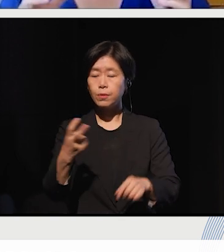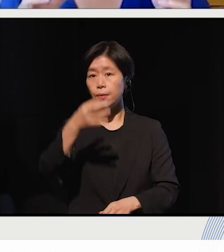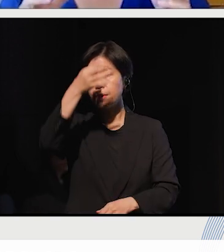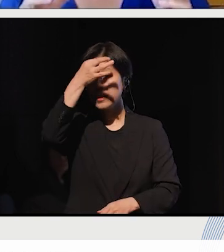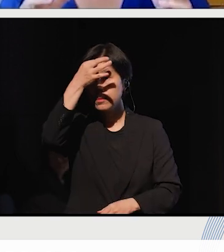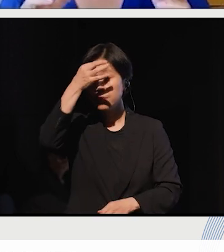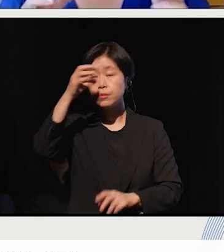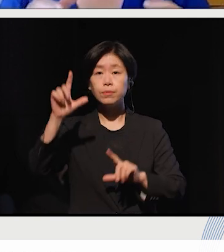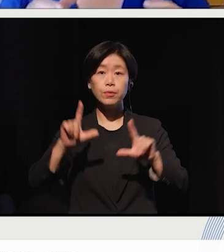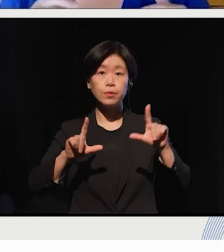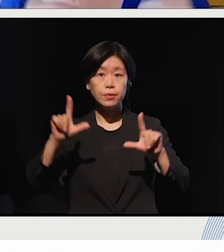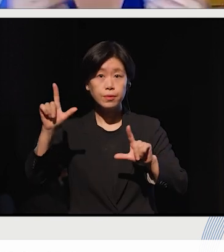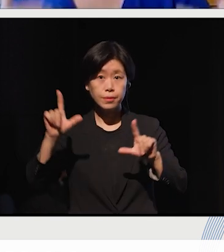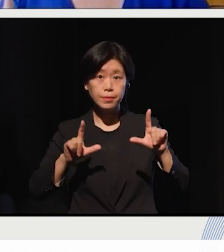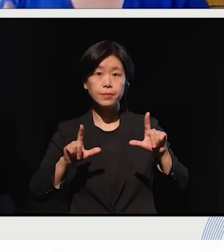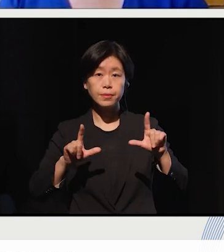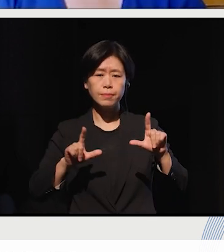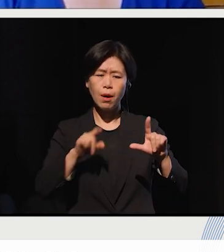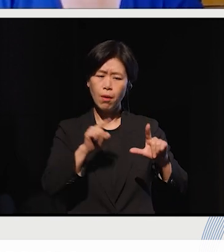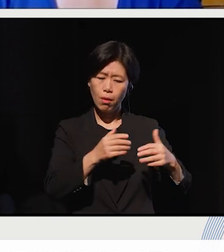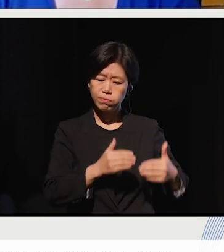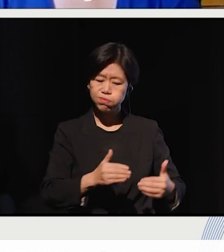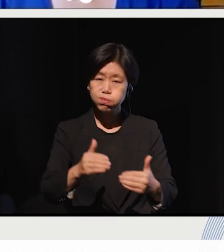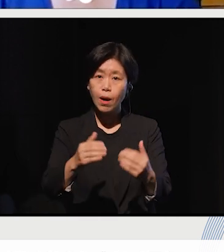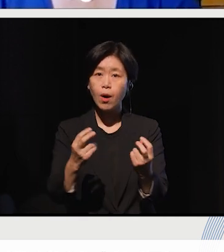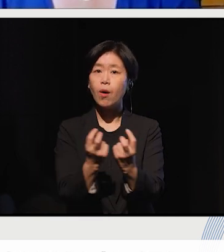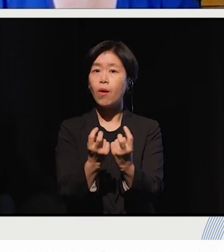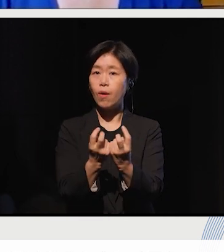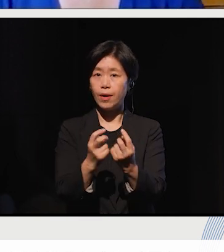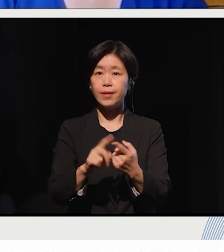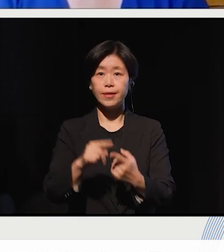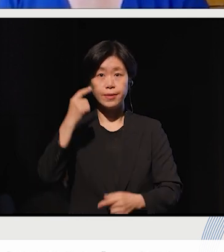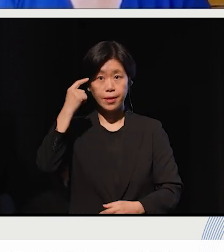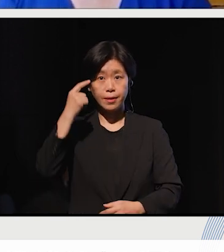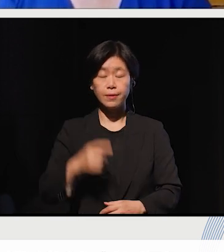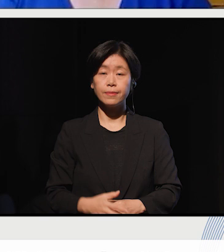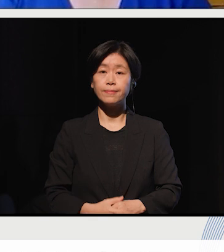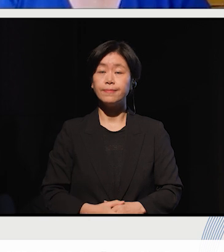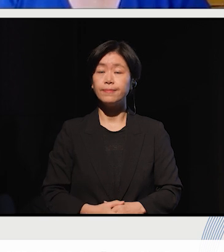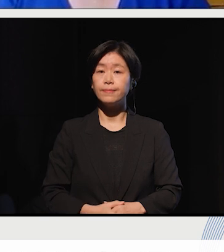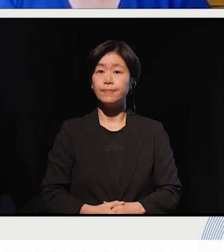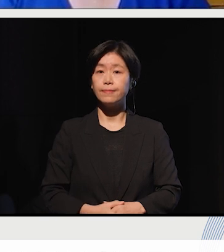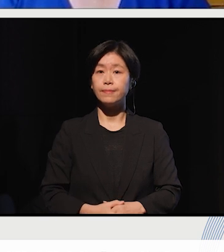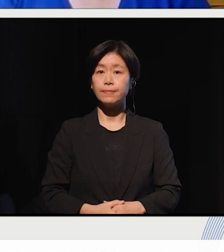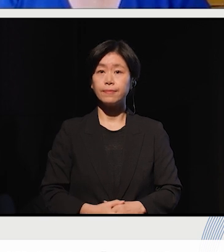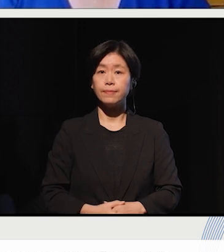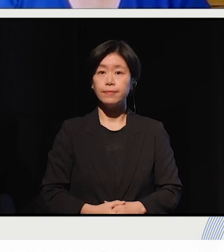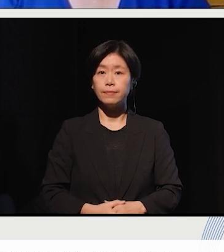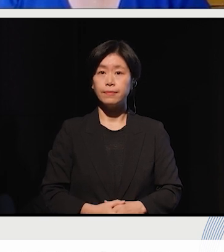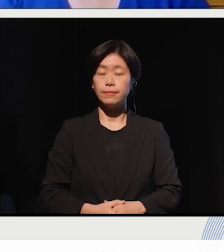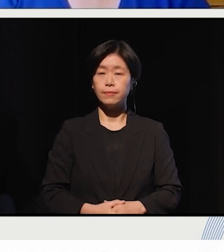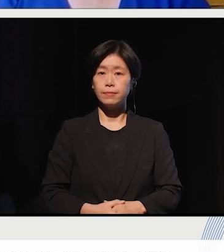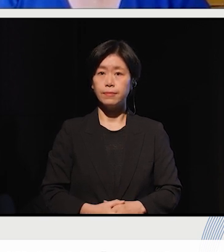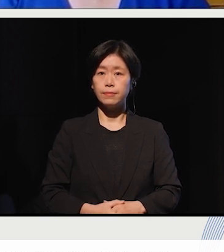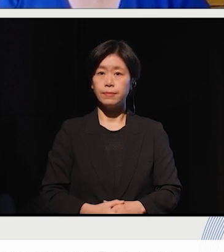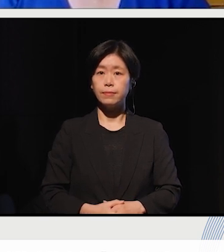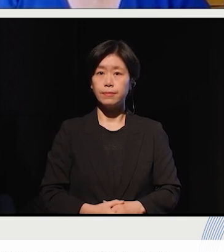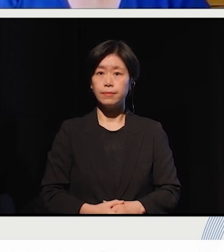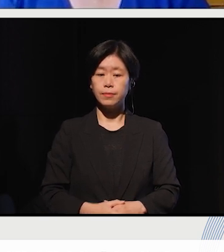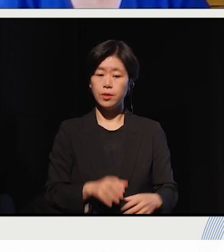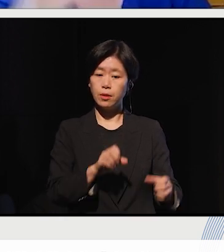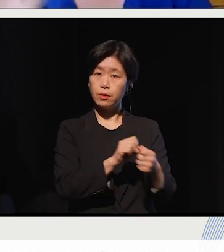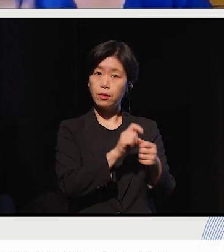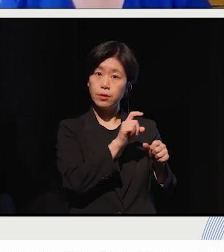your accessibility processes and how you're going to distribute the responsibilities